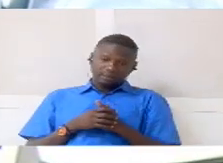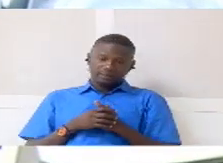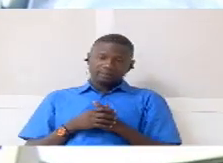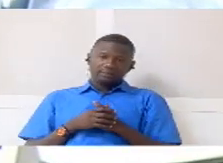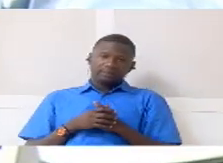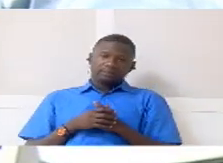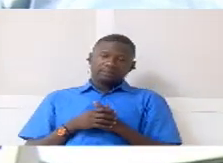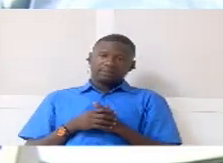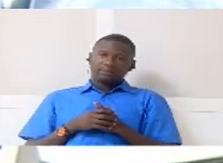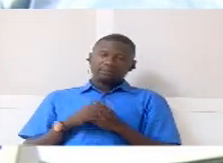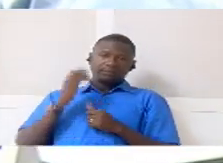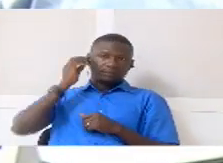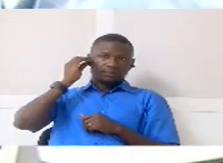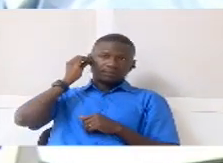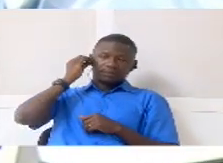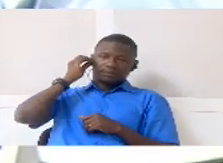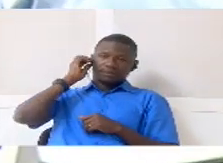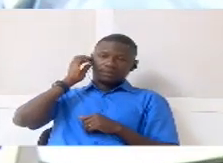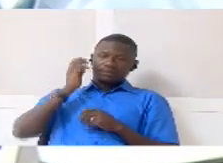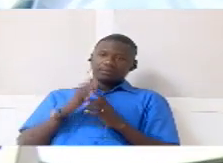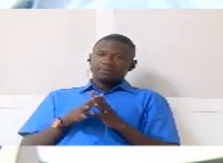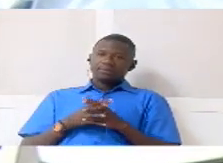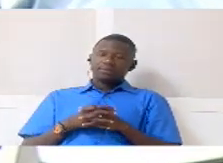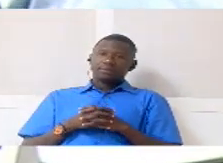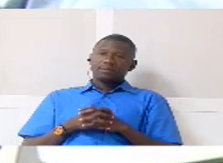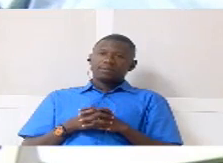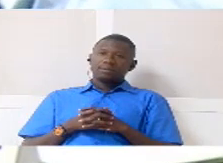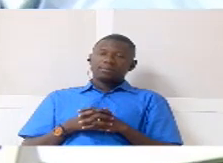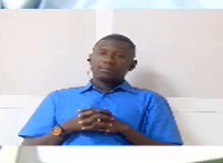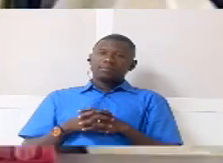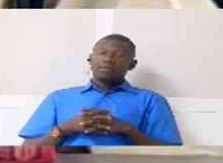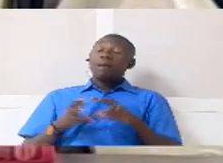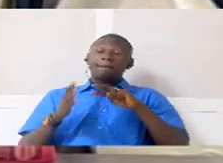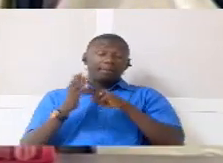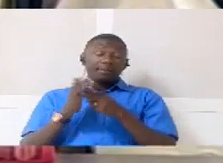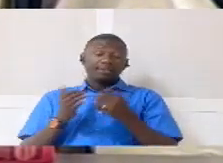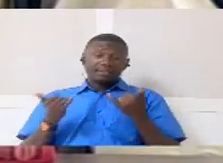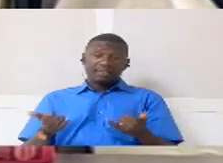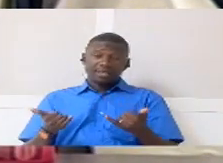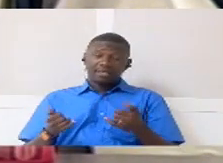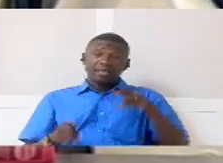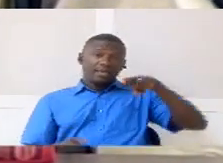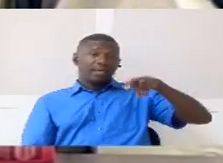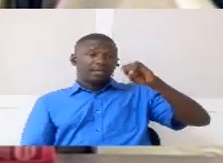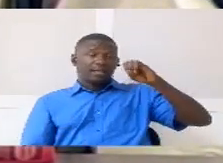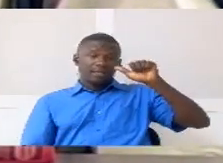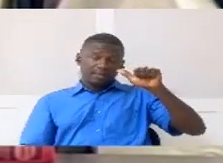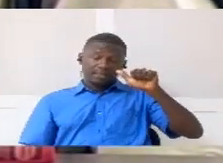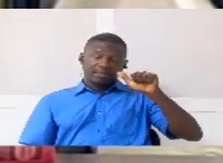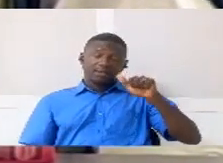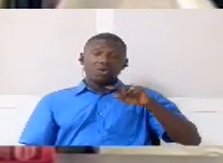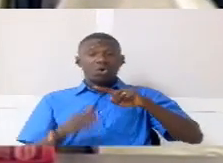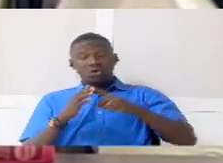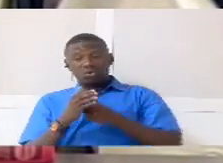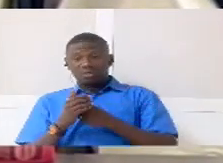security agencies to come and dump prisoners to them at the prison. Munda silanga nata kenyindi ko NIA wala